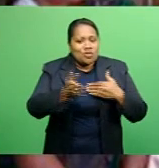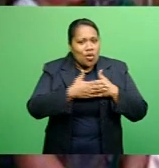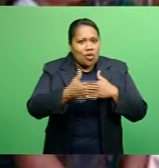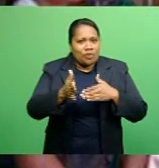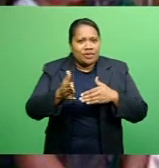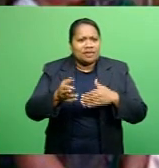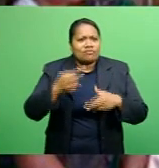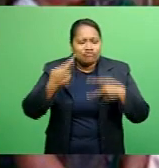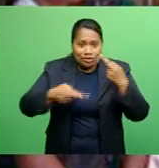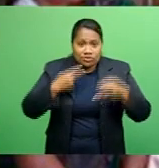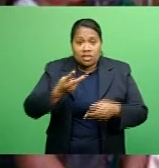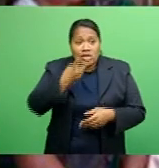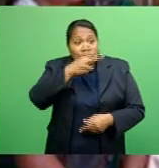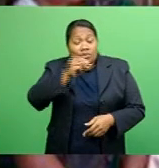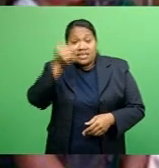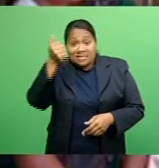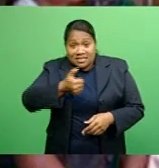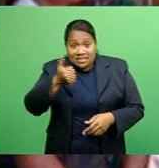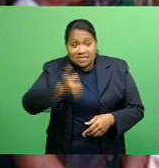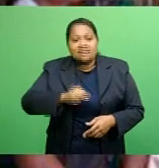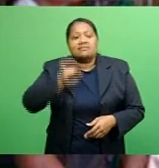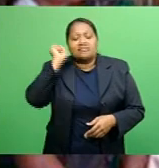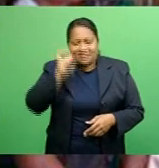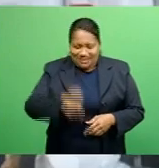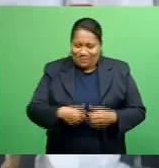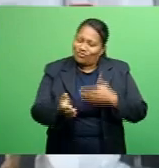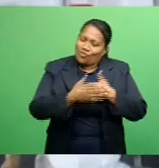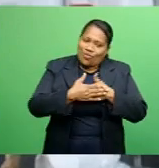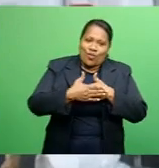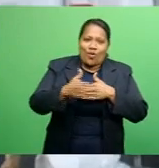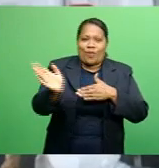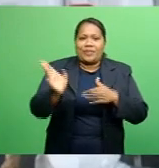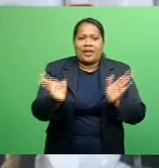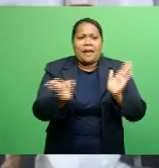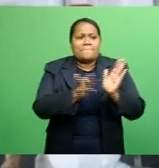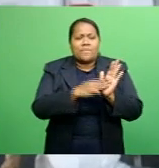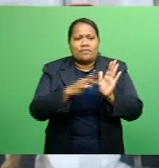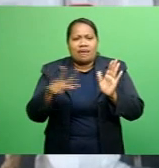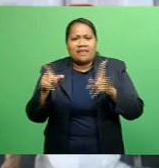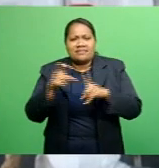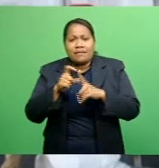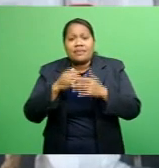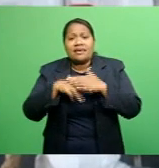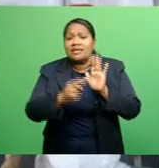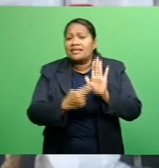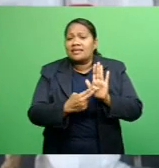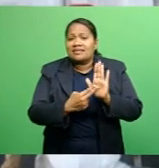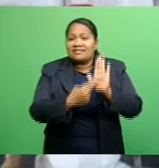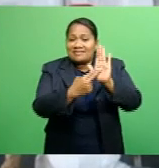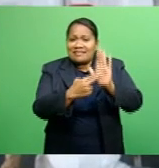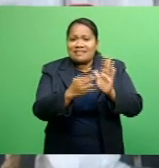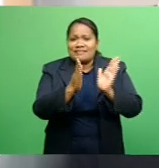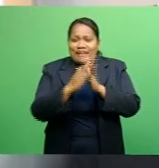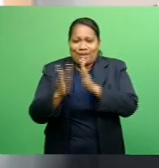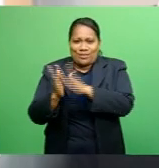in 2016 he did just that, opening Mumbai Dhaba in Nandi town. It has been a dream to own a restaurant since my